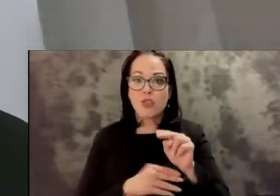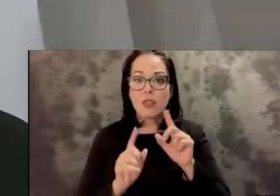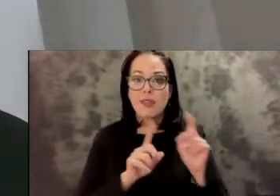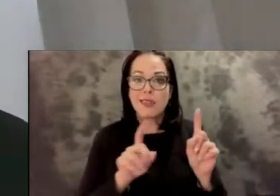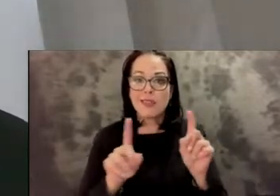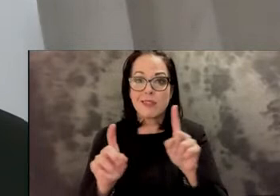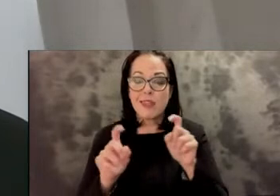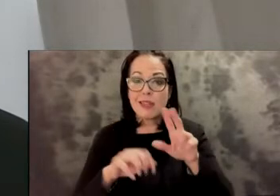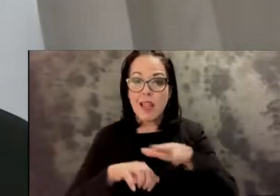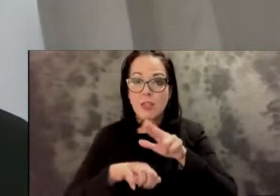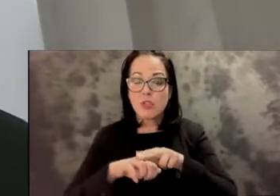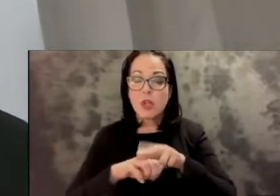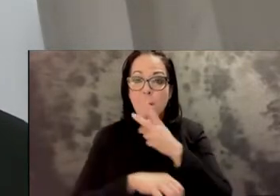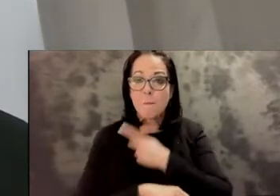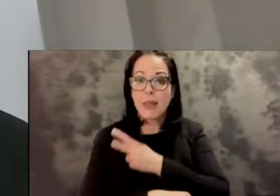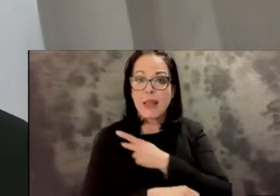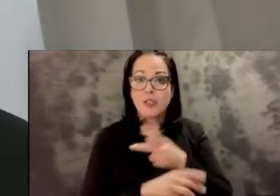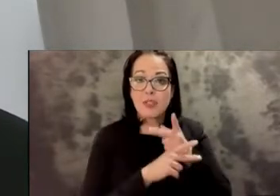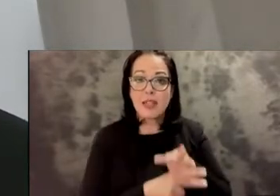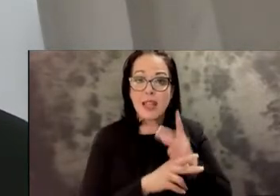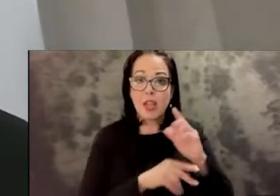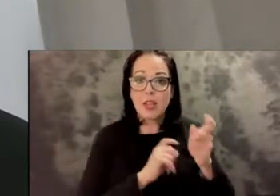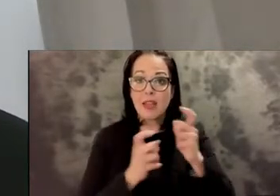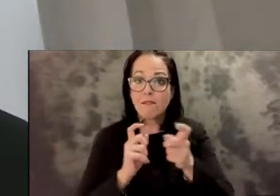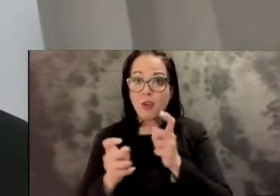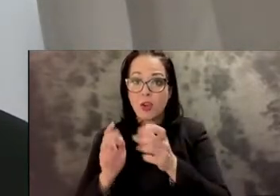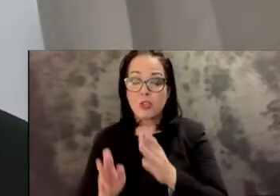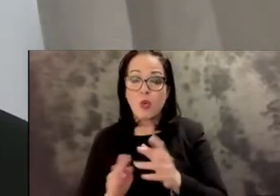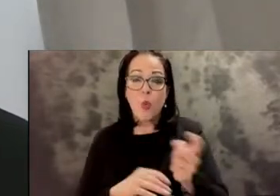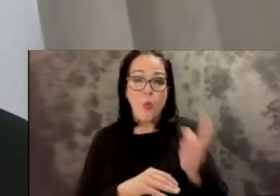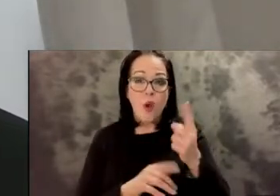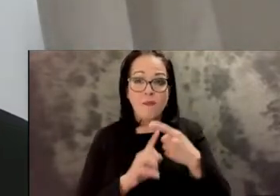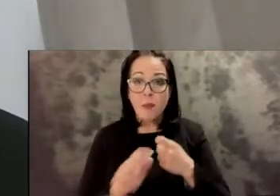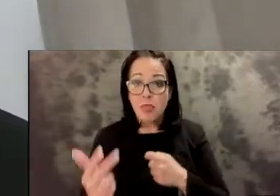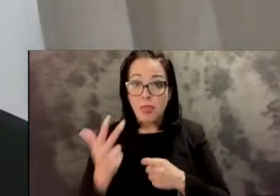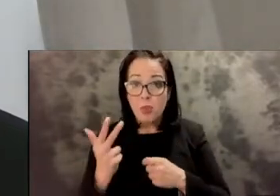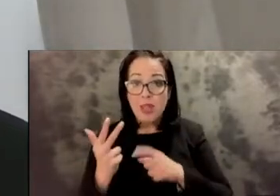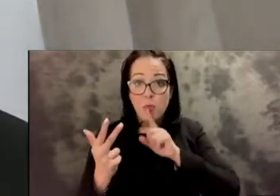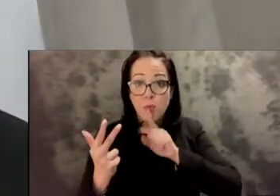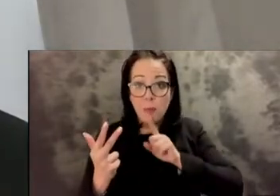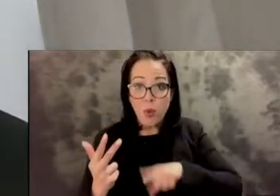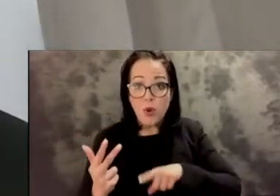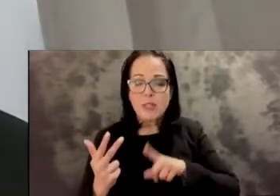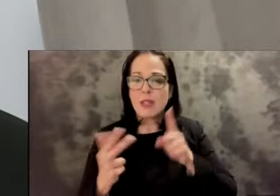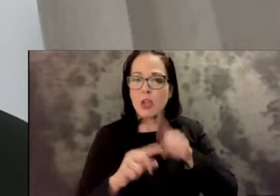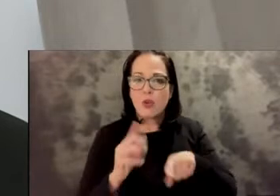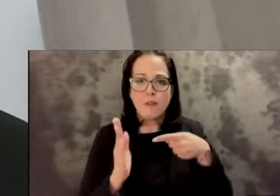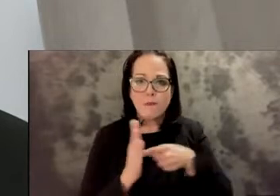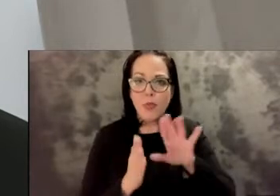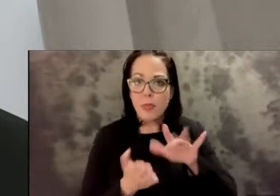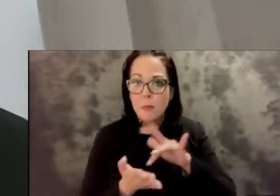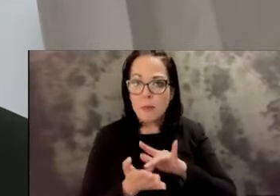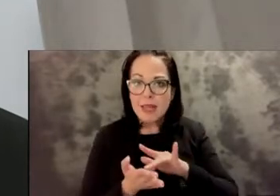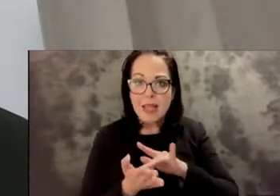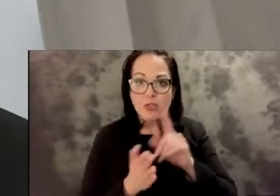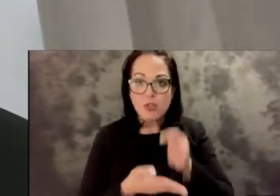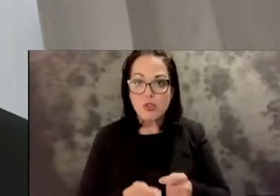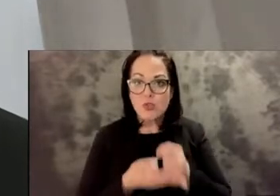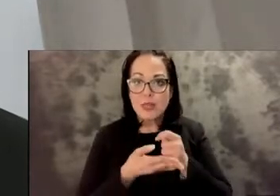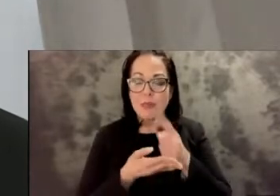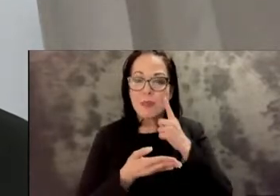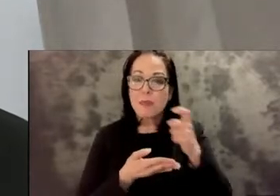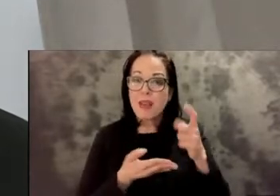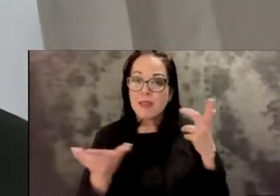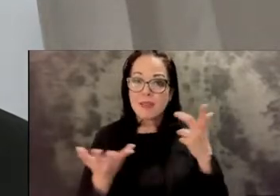patients and caregivers, 1 in 3 of those who reported being unable to afford their medications or treatments because